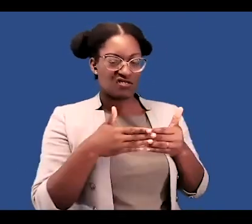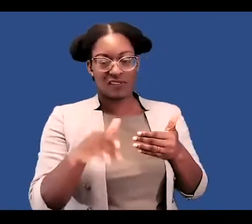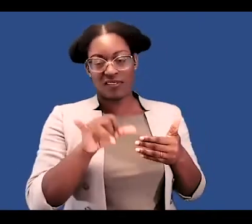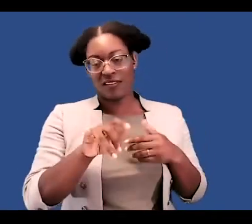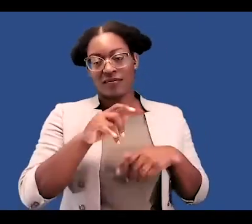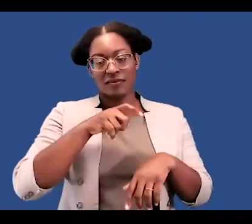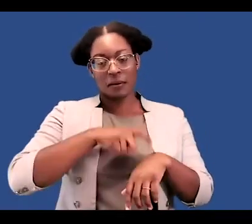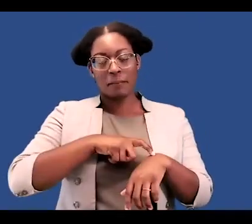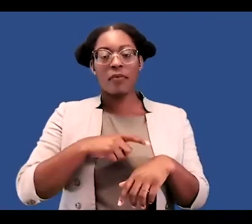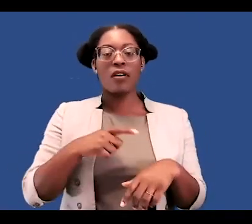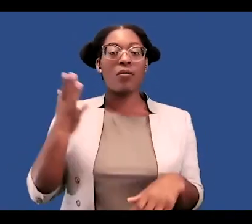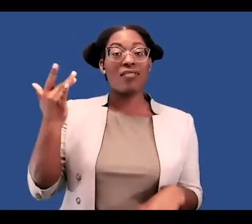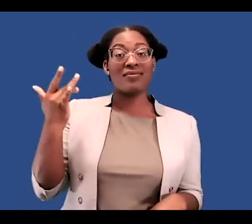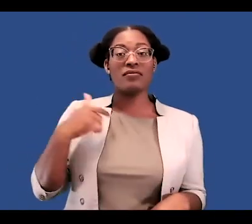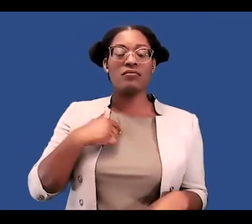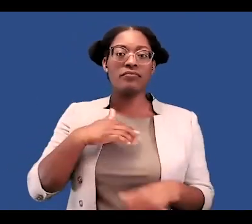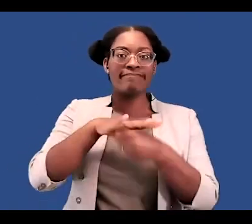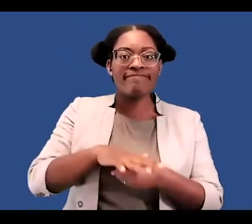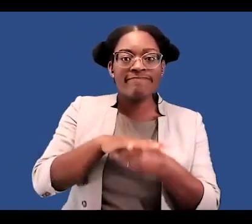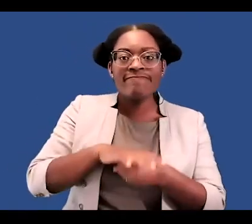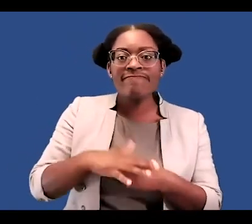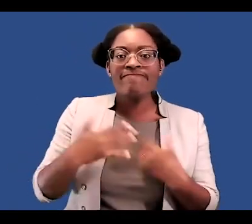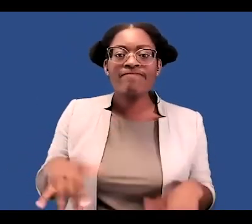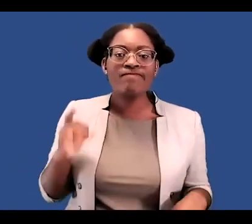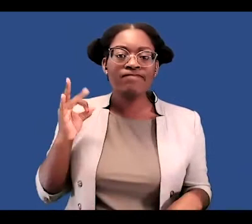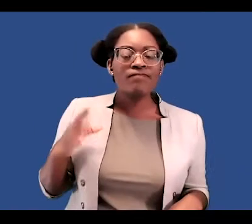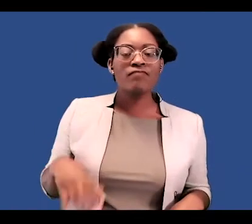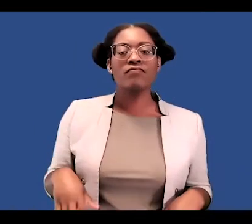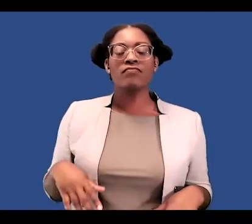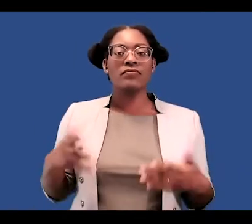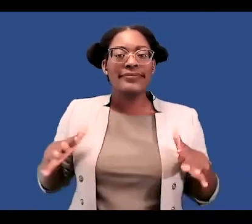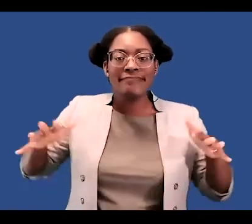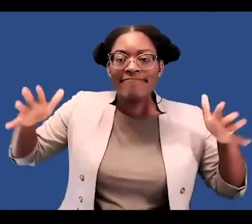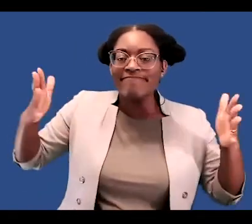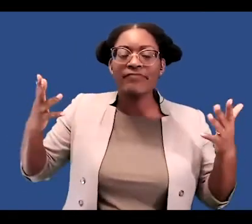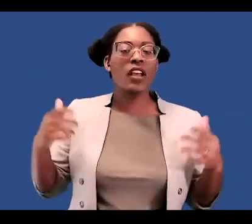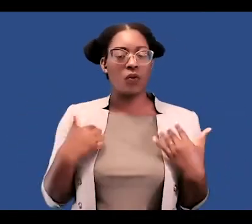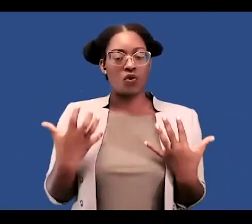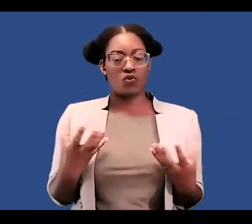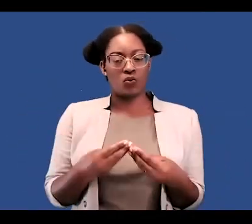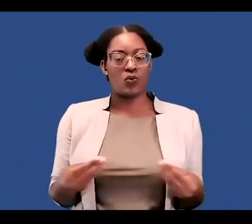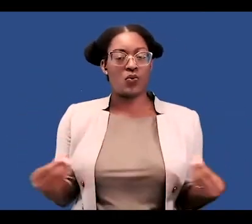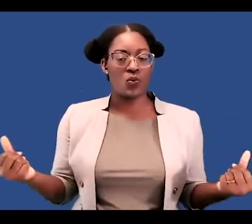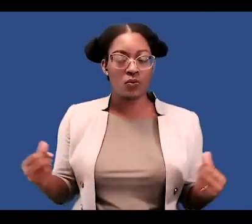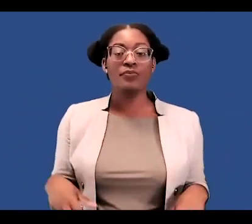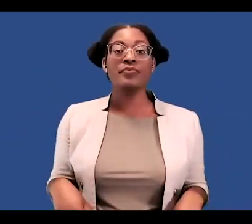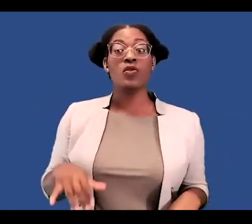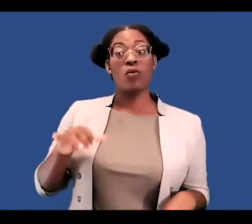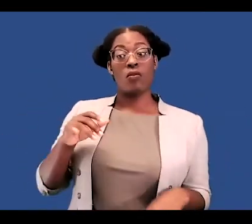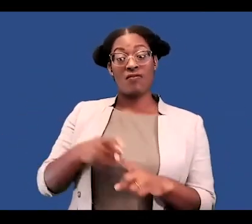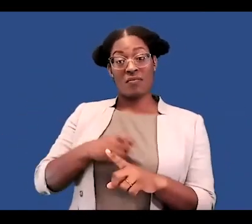relieve stress and anxiety during a rough postpartum phase. And so from there, I began to